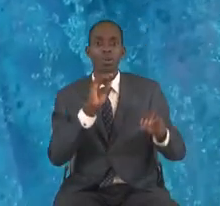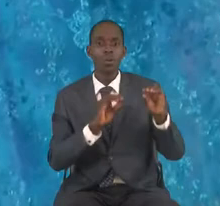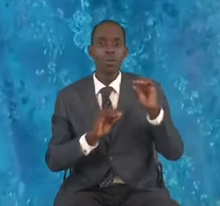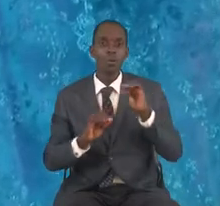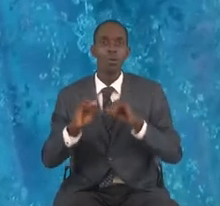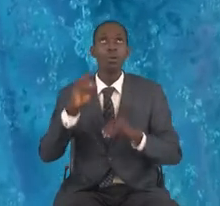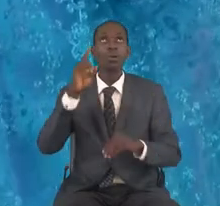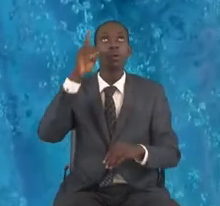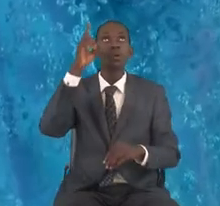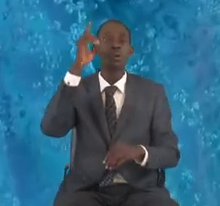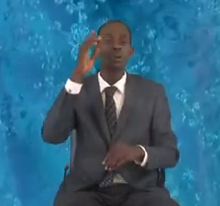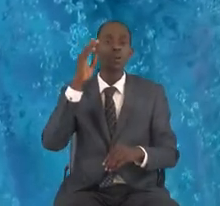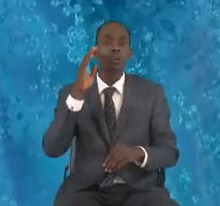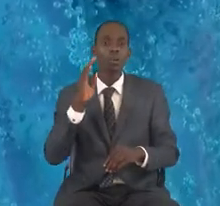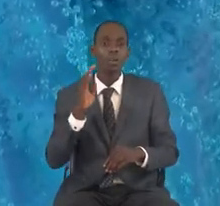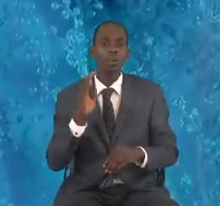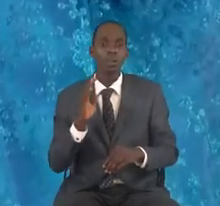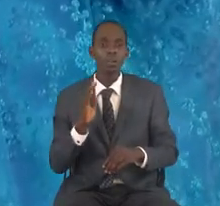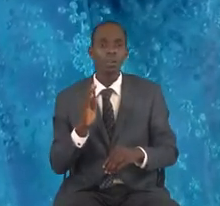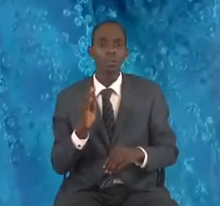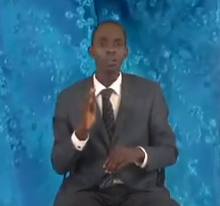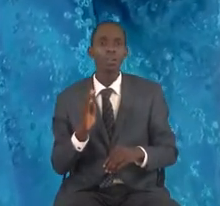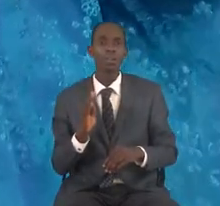oh god